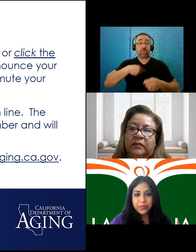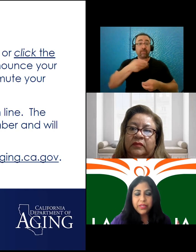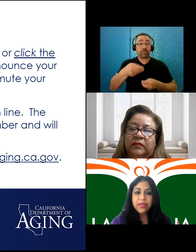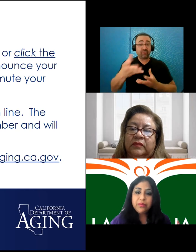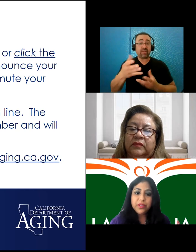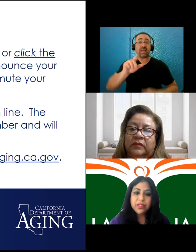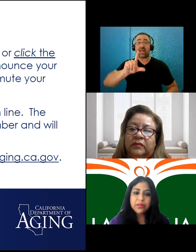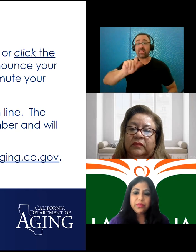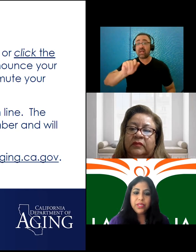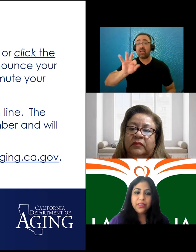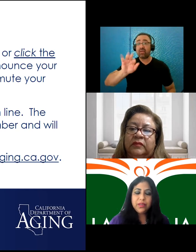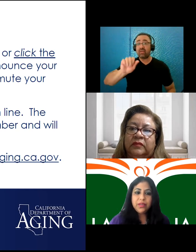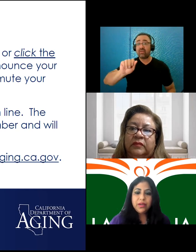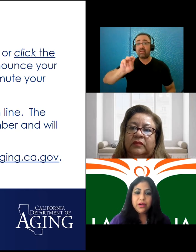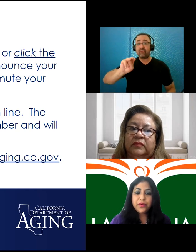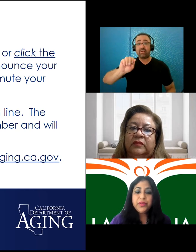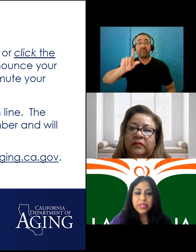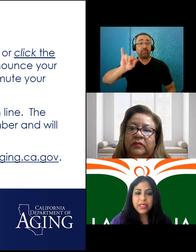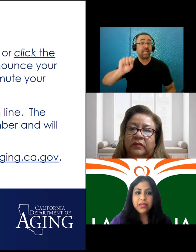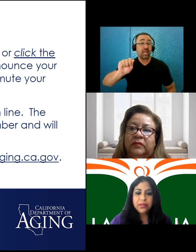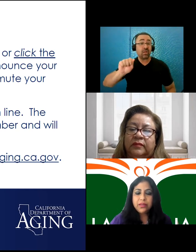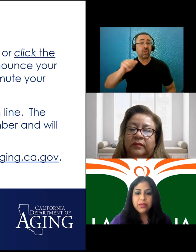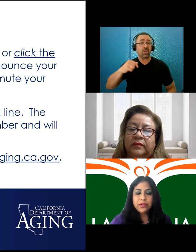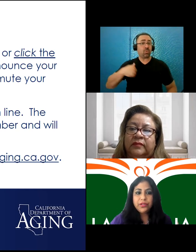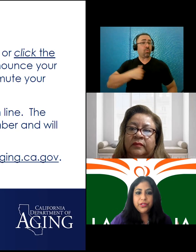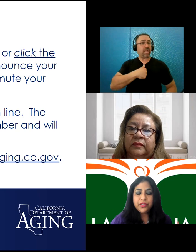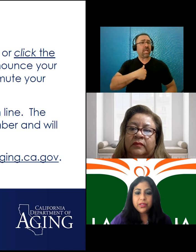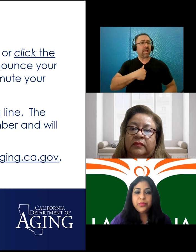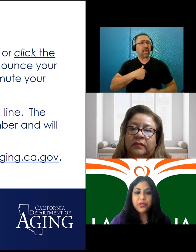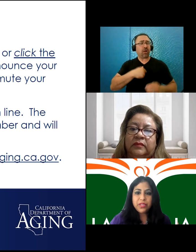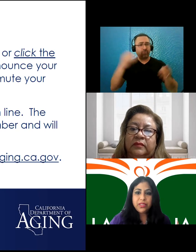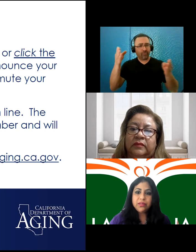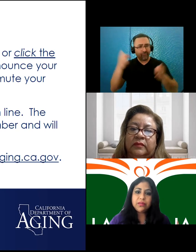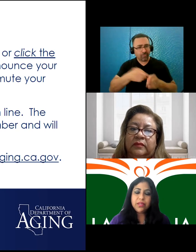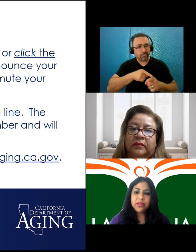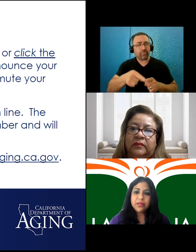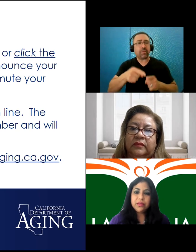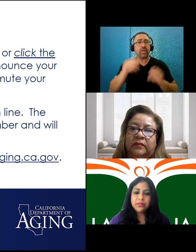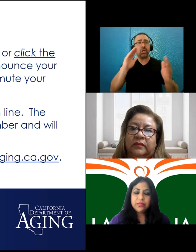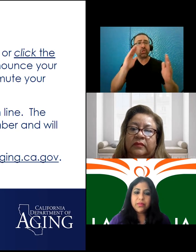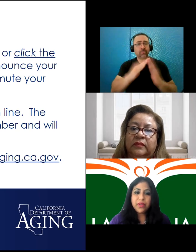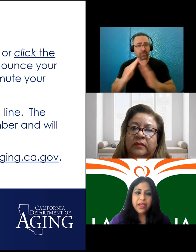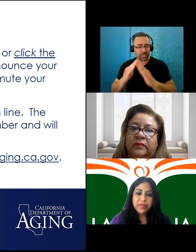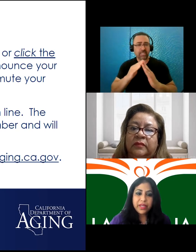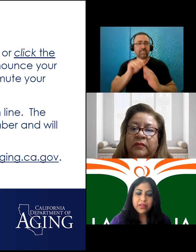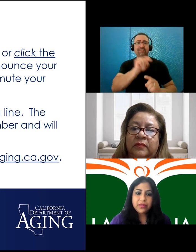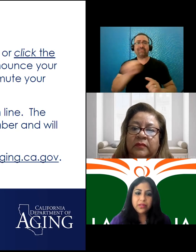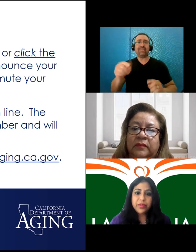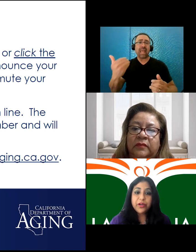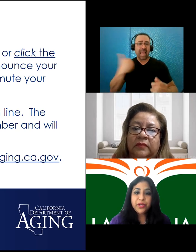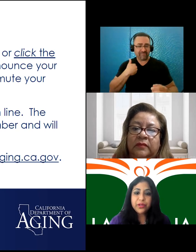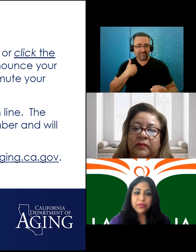at La Familia, because we are focusing on communities that have